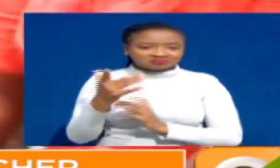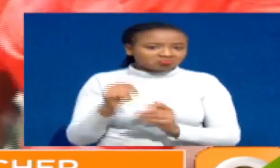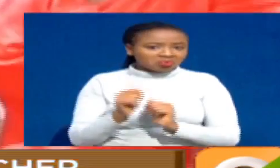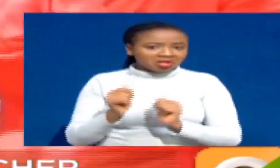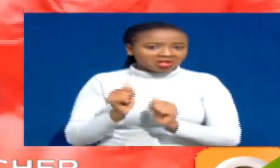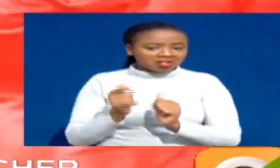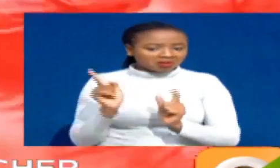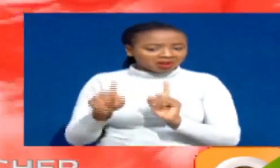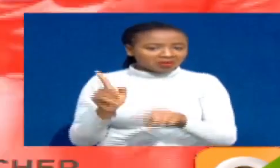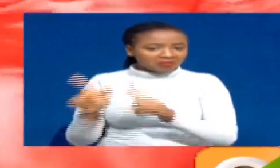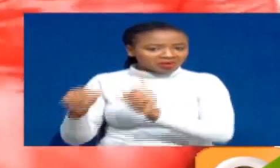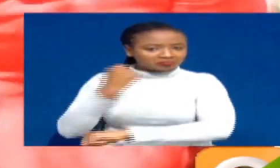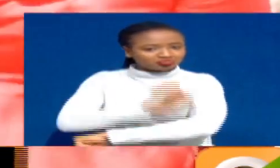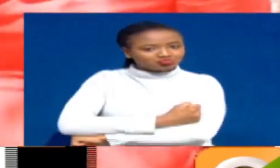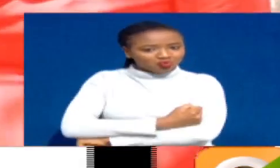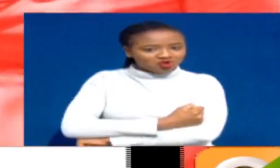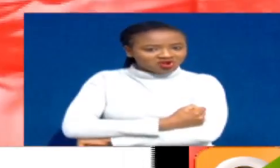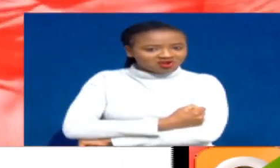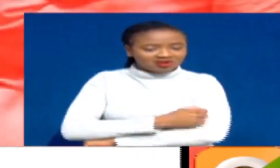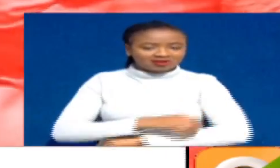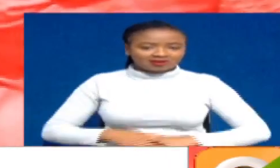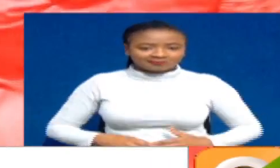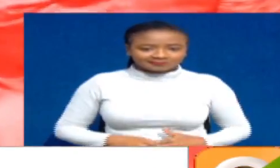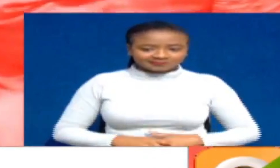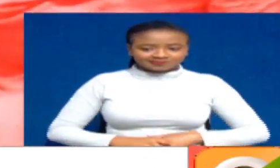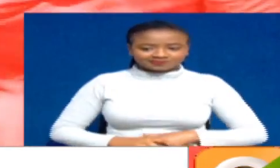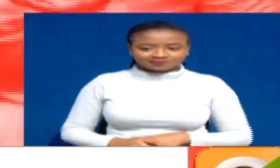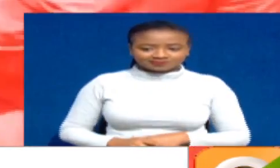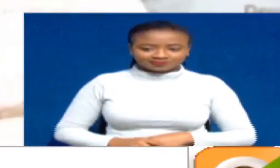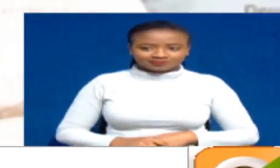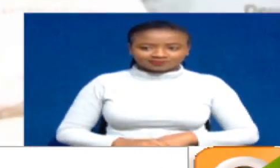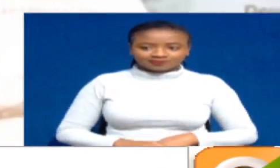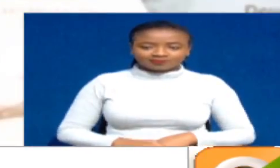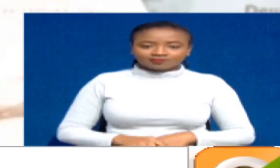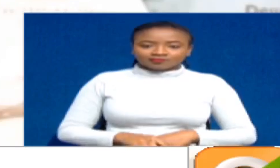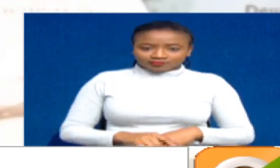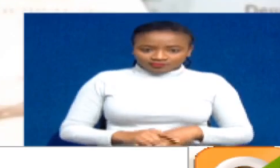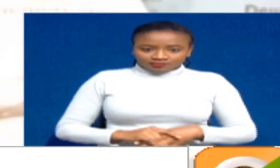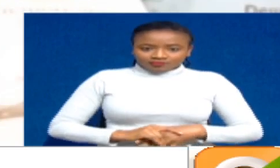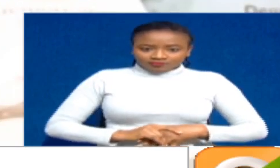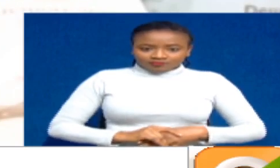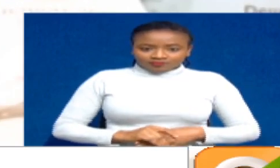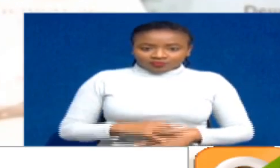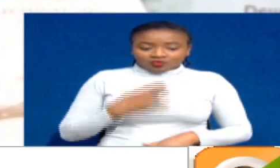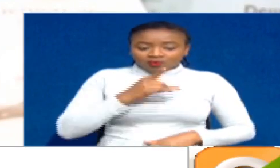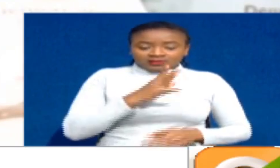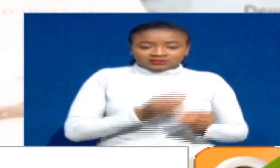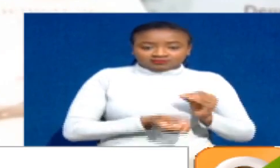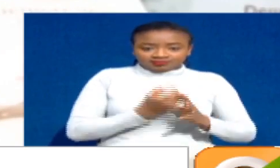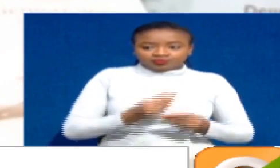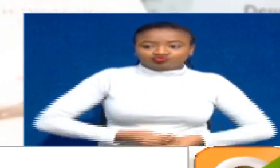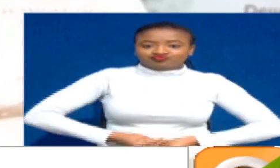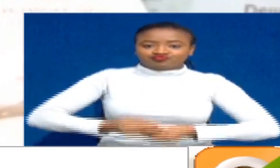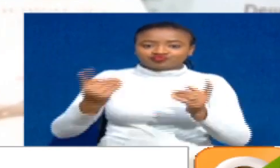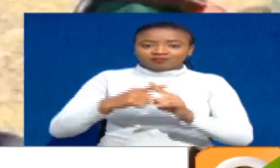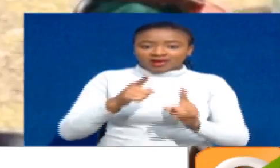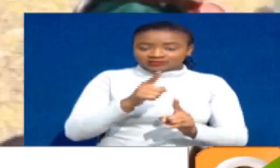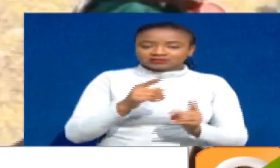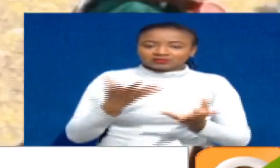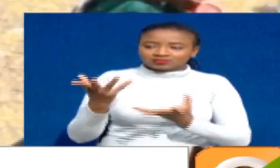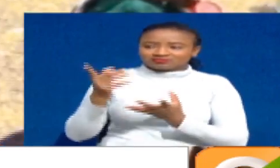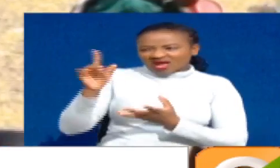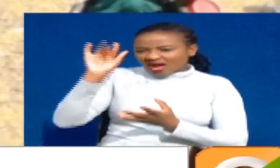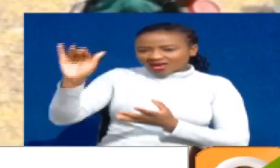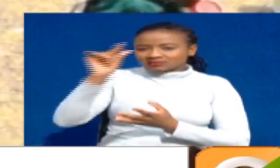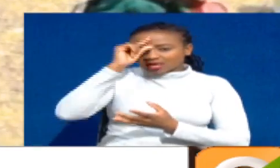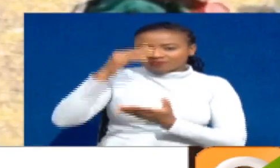With Uji Plus now awaiting the publication of the research results before production to the common market, KEMRI has called for increased